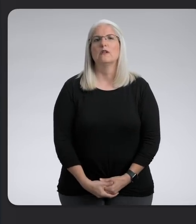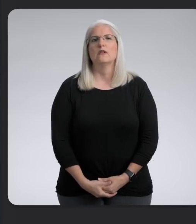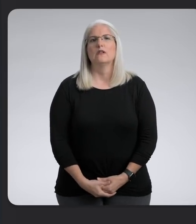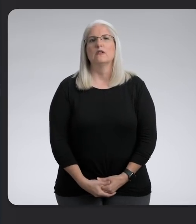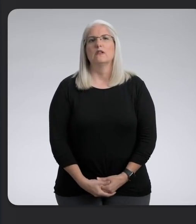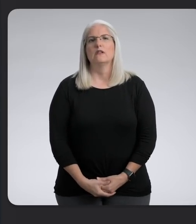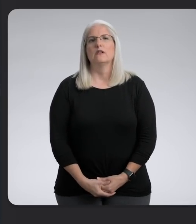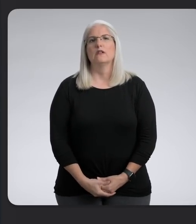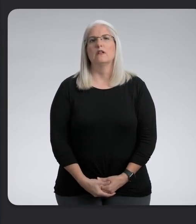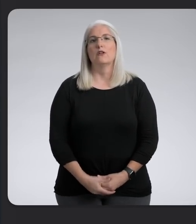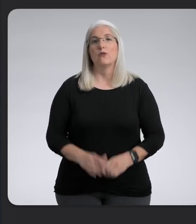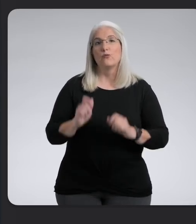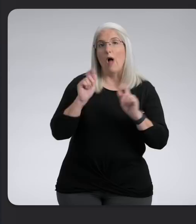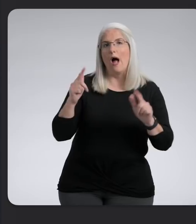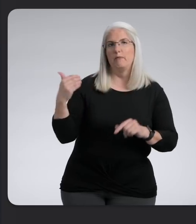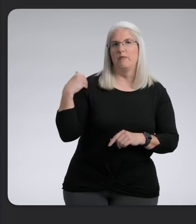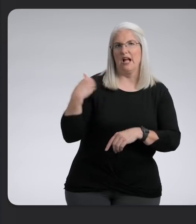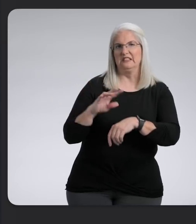Wake me up at 7 a.m.